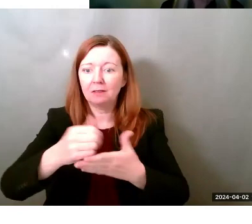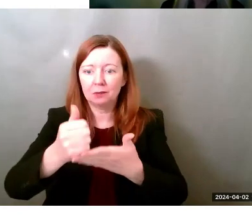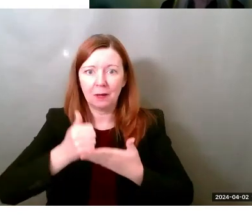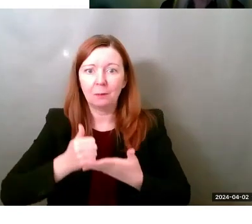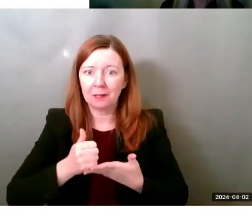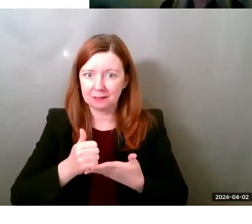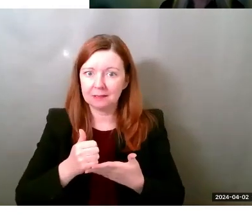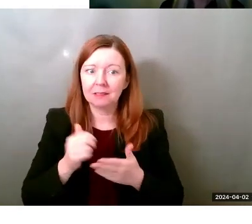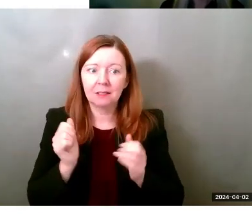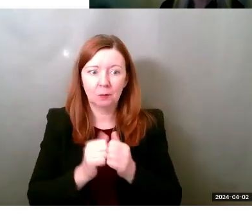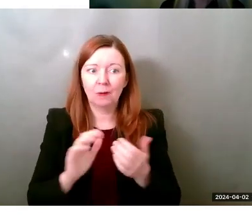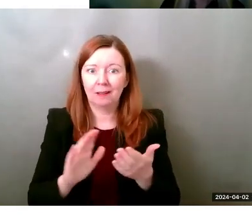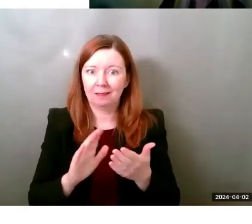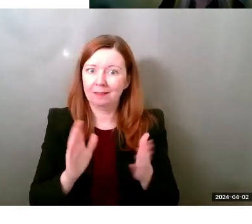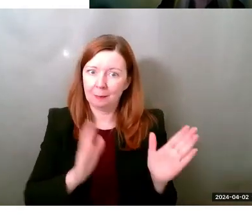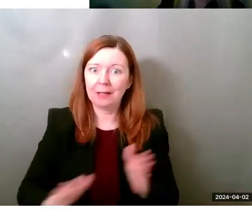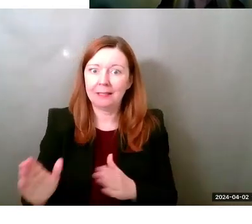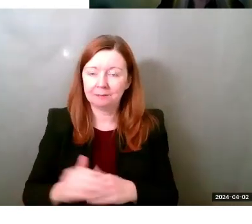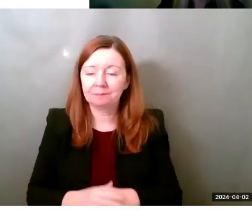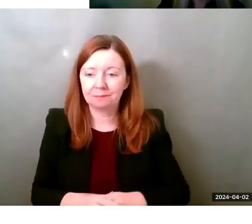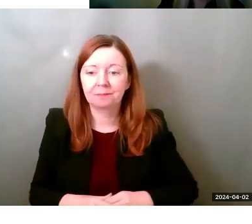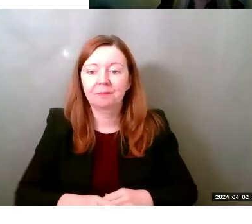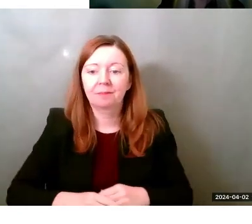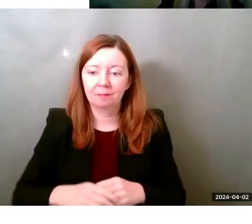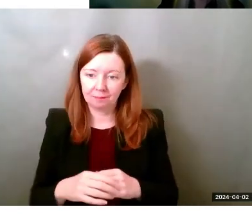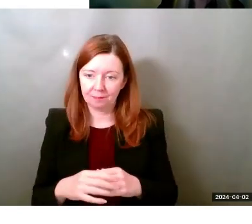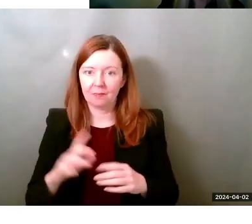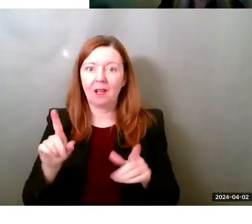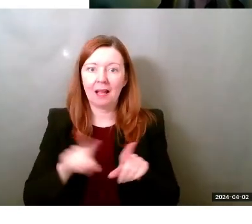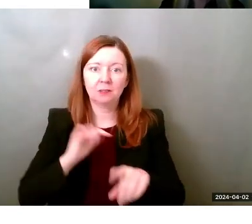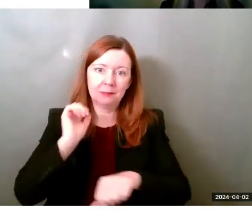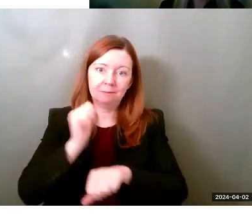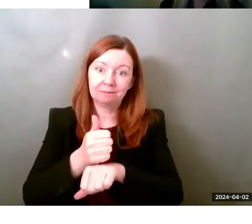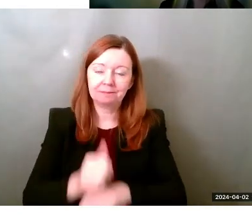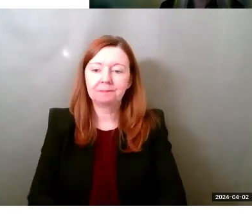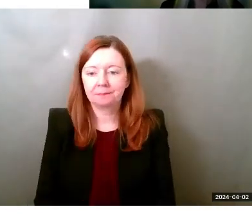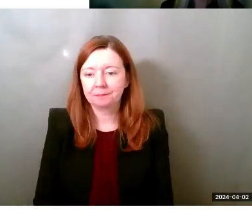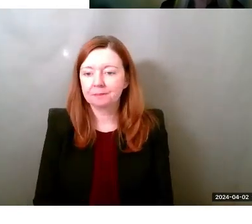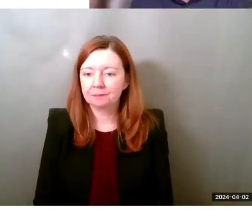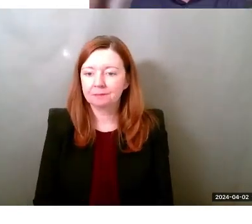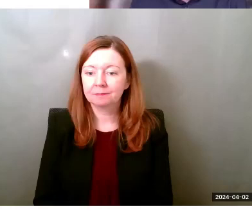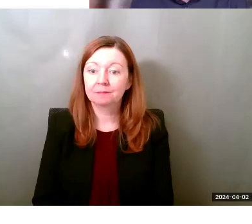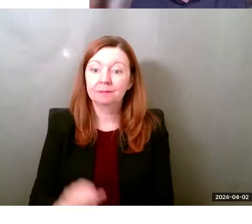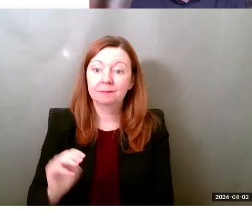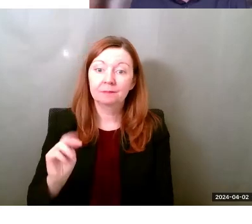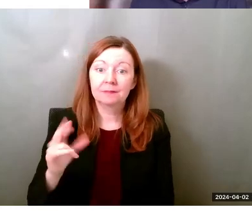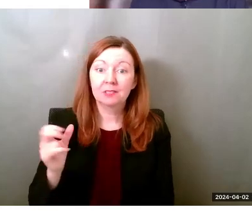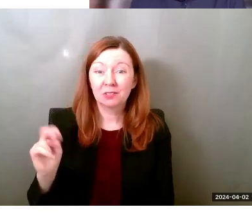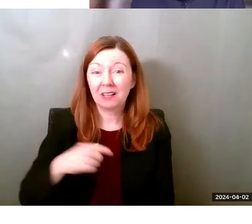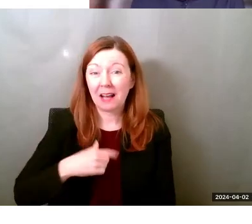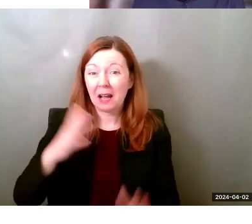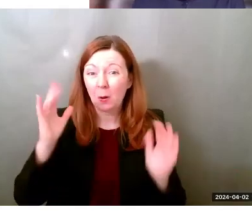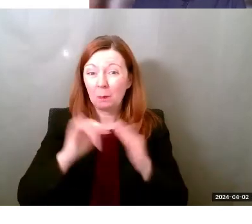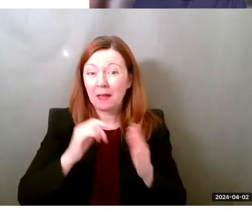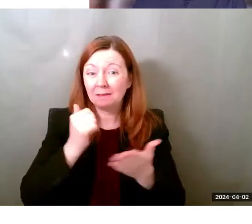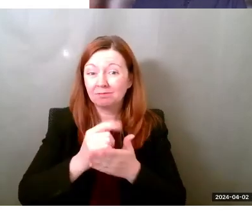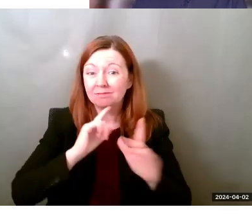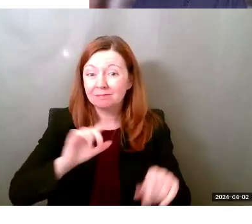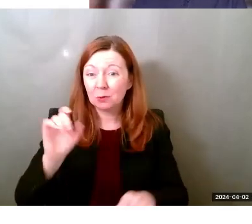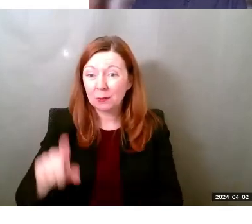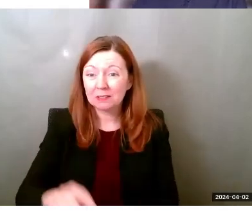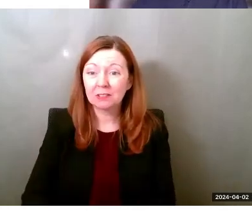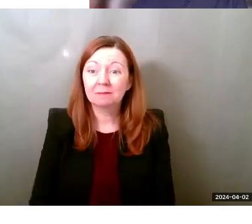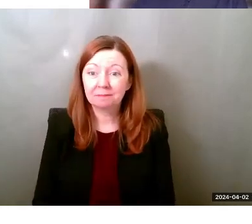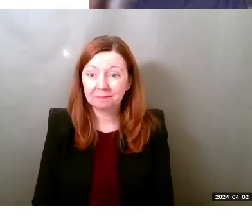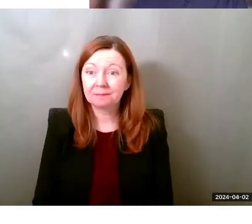as this document proceeds to be put in place. So, Mr. Chen, I hope that helps answer your question.